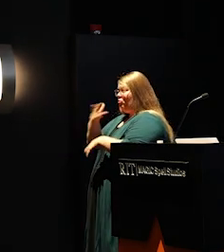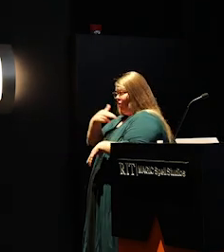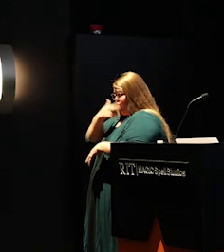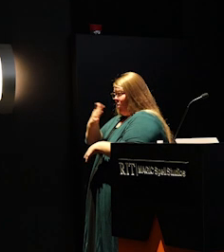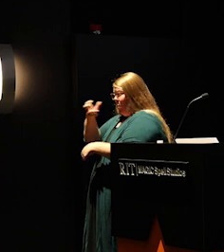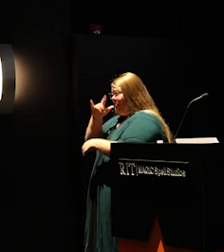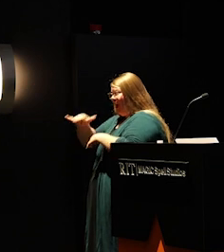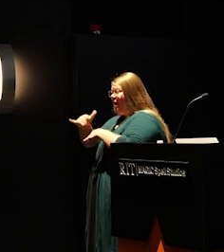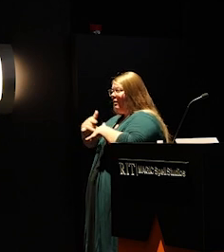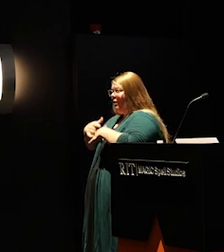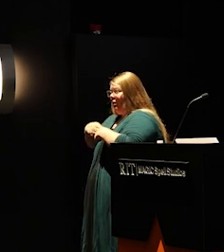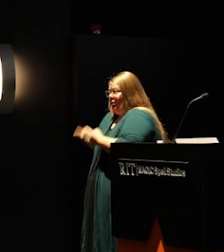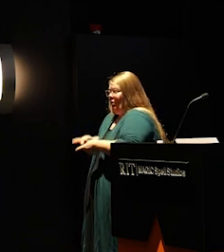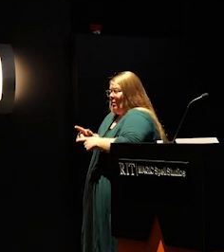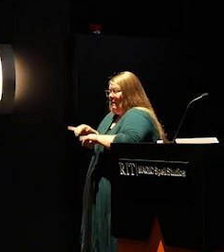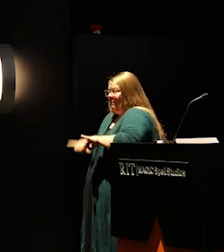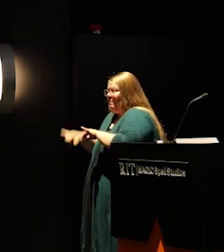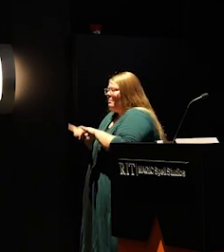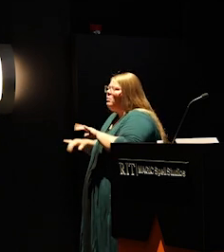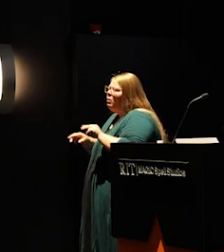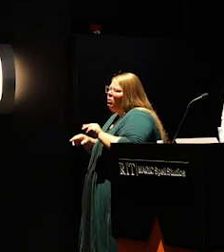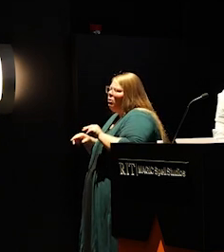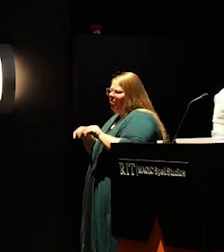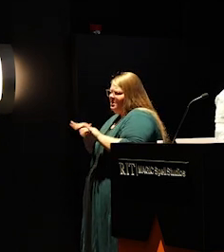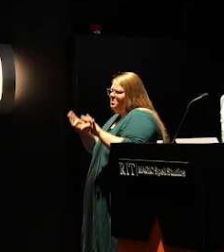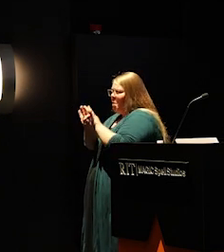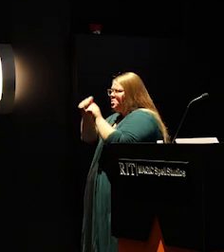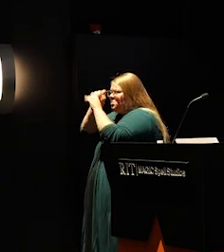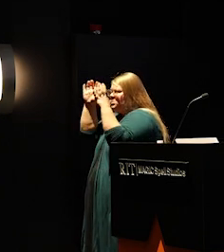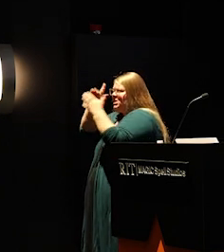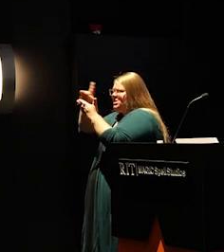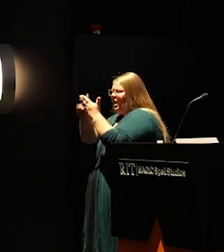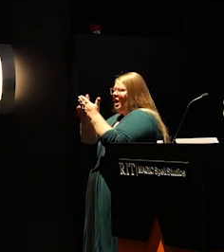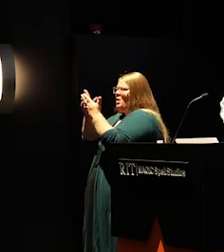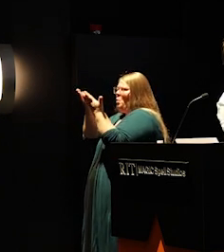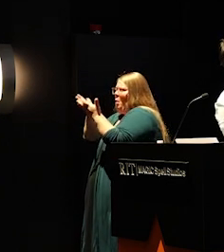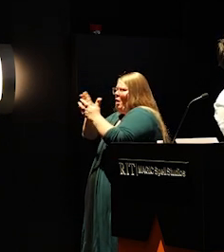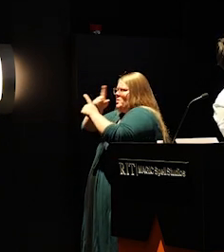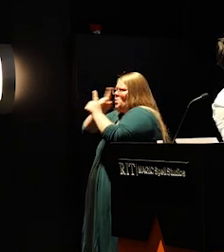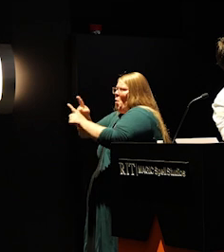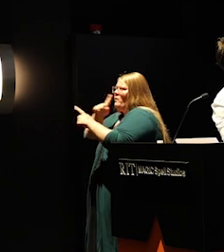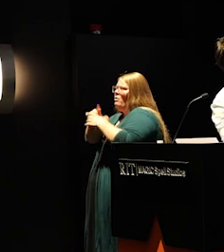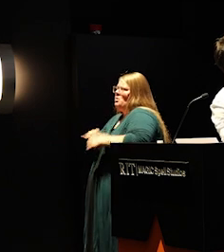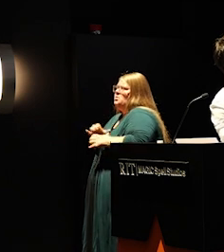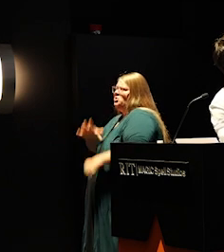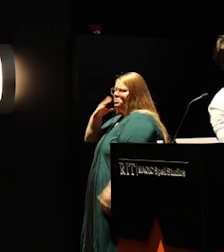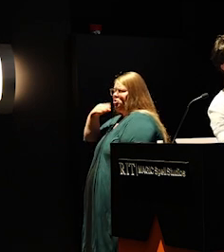important. This is Good Luck Today. And this is a restaurant on